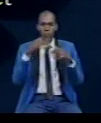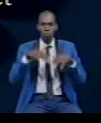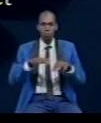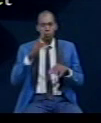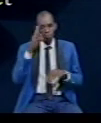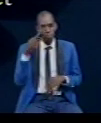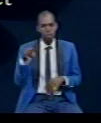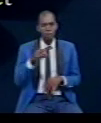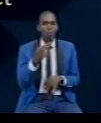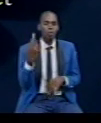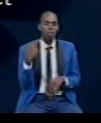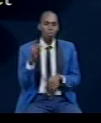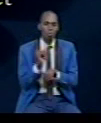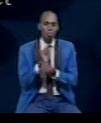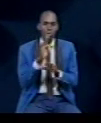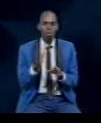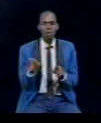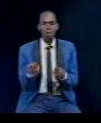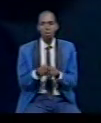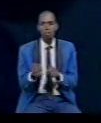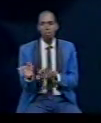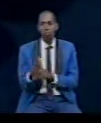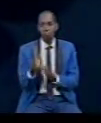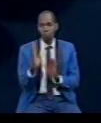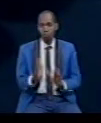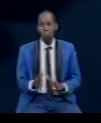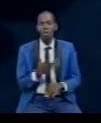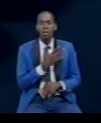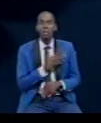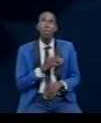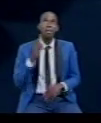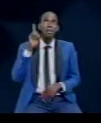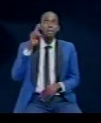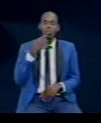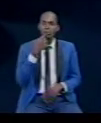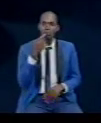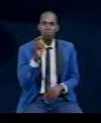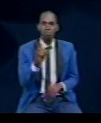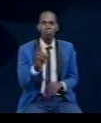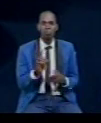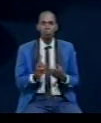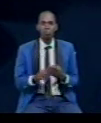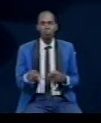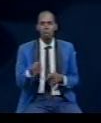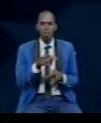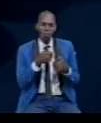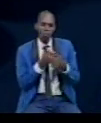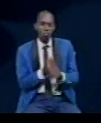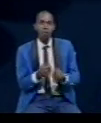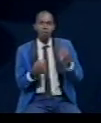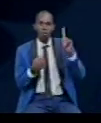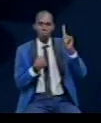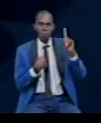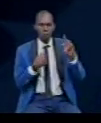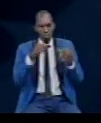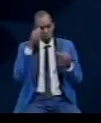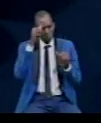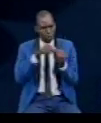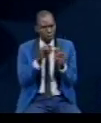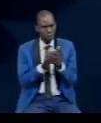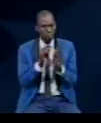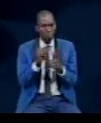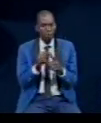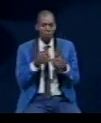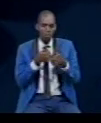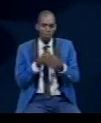were fishers. And he says unto them, "Follow me." Underline those words, "Follow